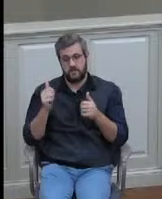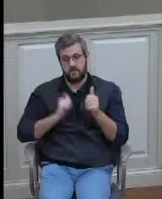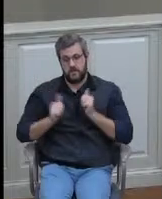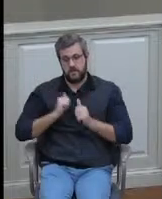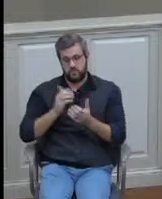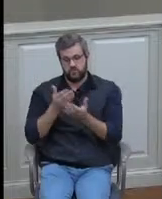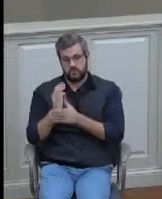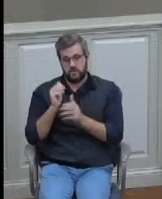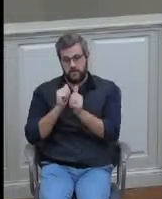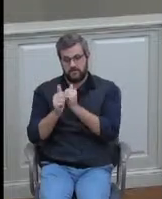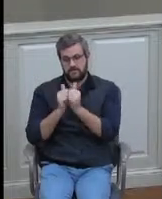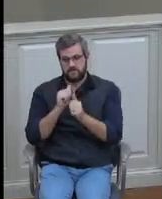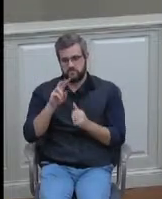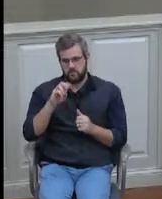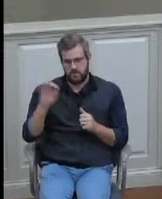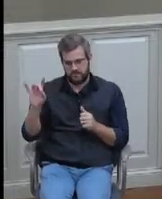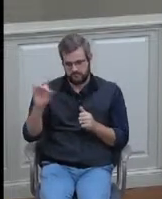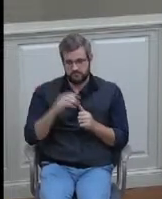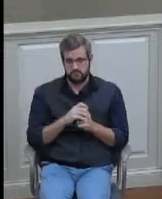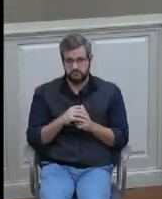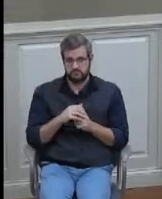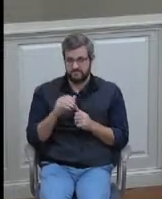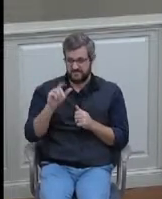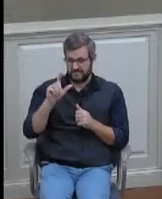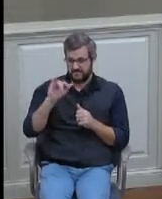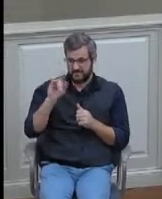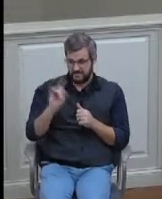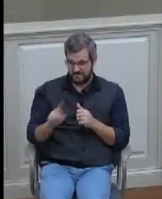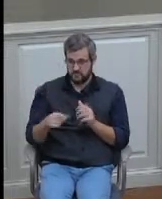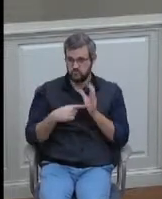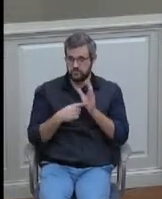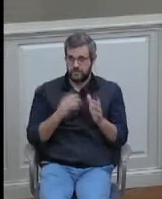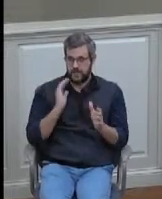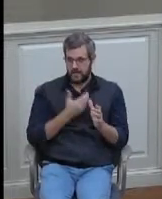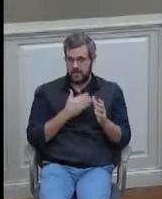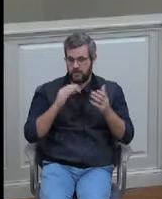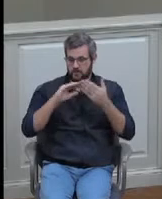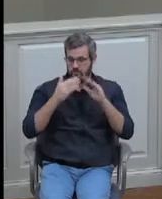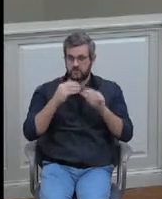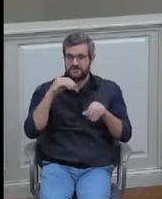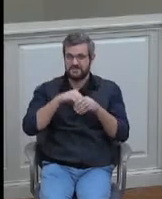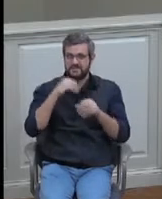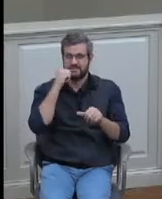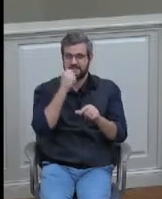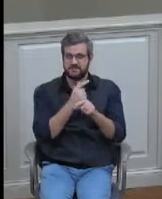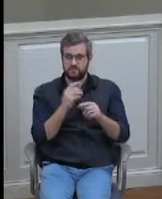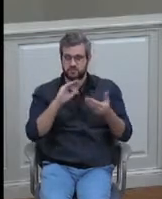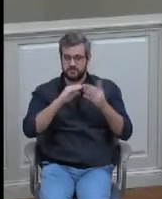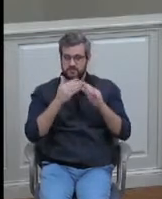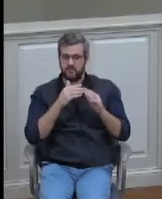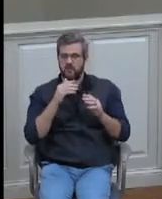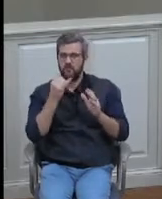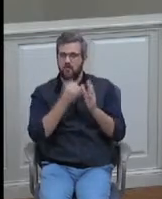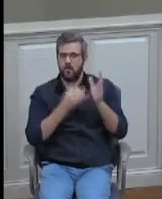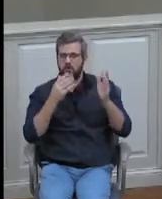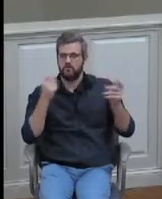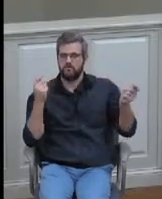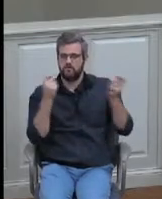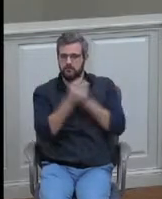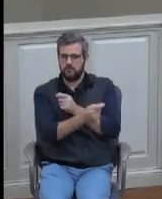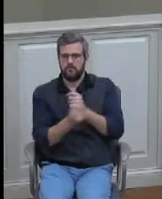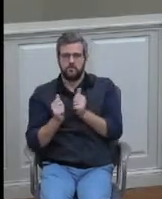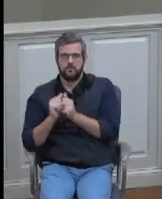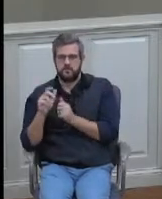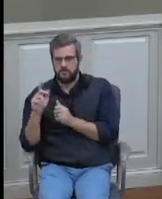2008. And whereas Liz Orndorff represented our community in the Sister Cities Artists Exchange with